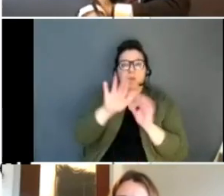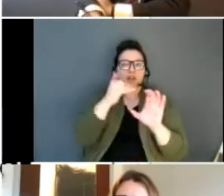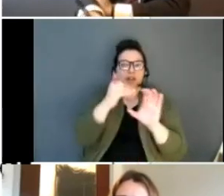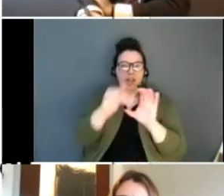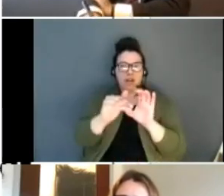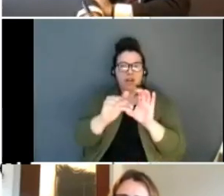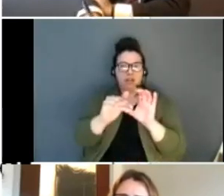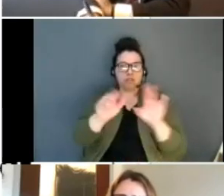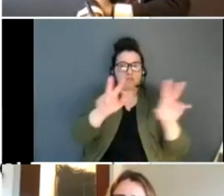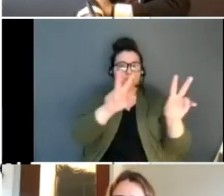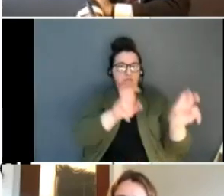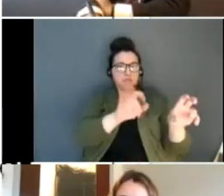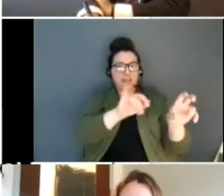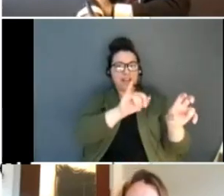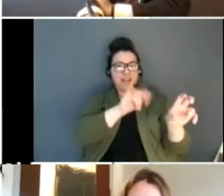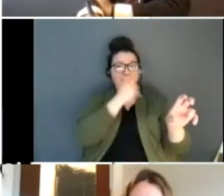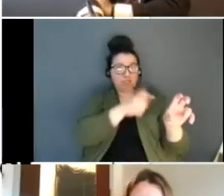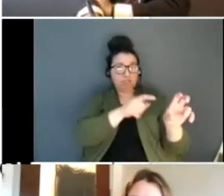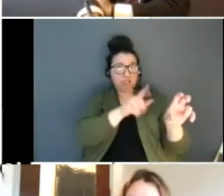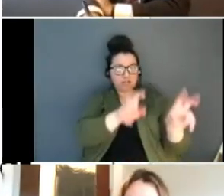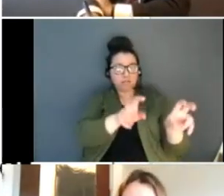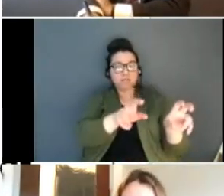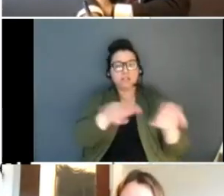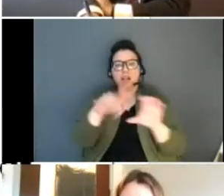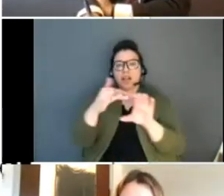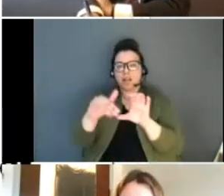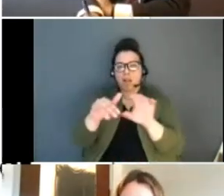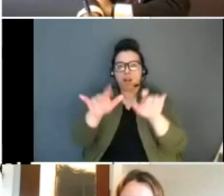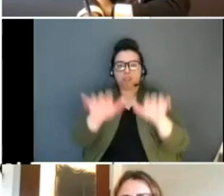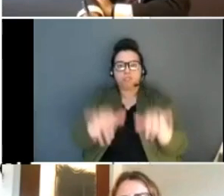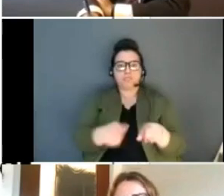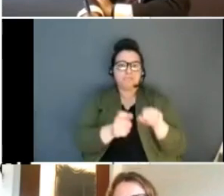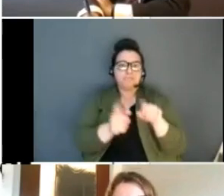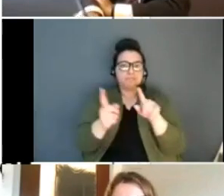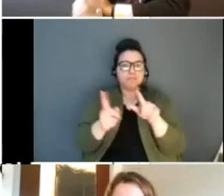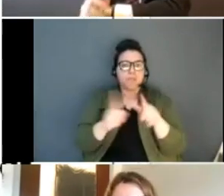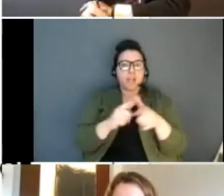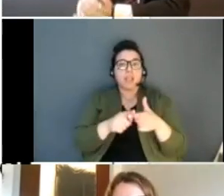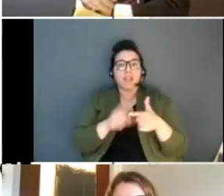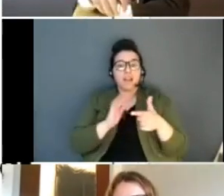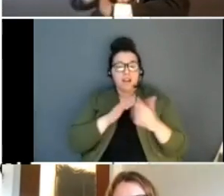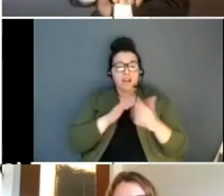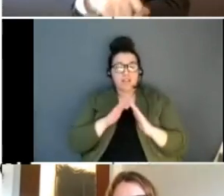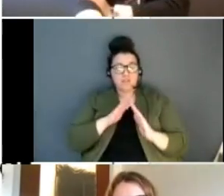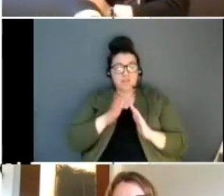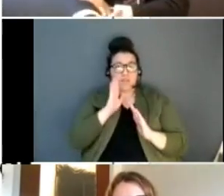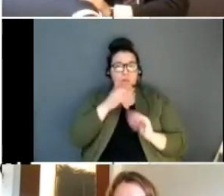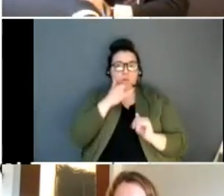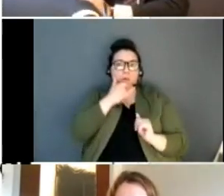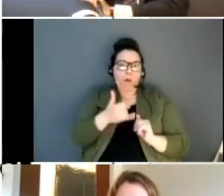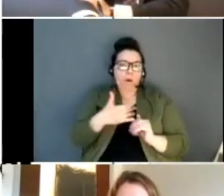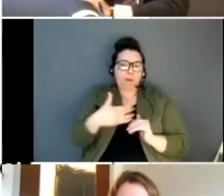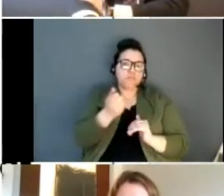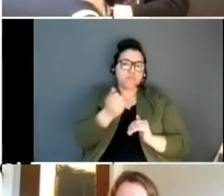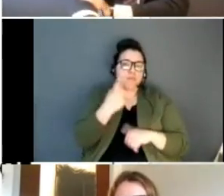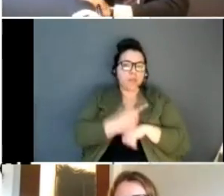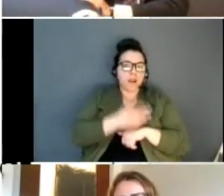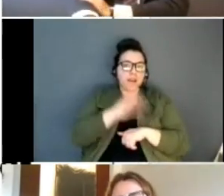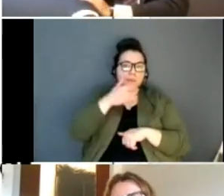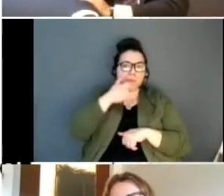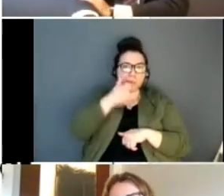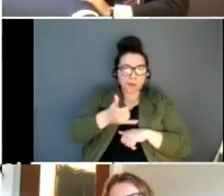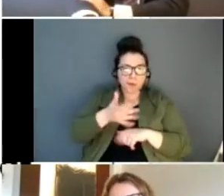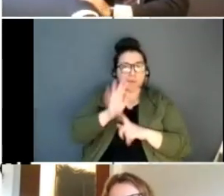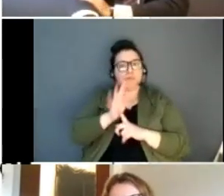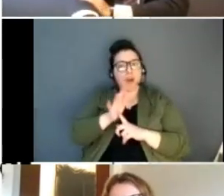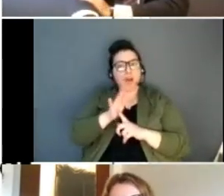like to do for those who are new to our community is have a 5-minute phone call in the next couple of days to say hello. We can't obviously talk